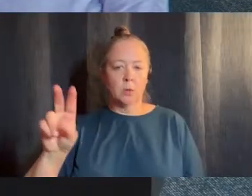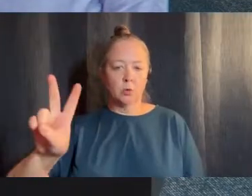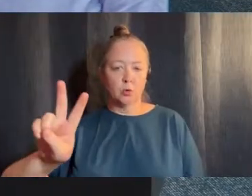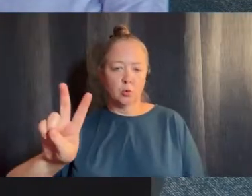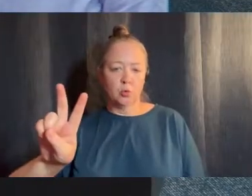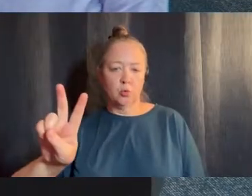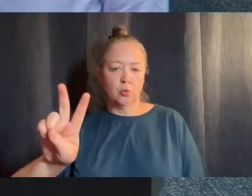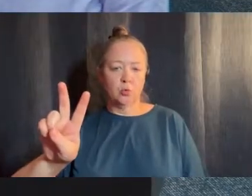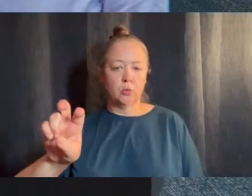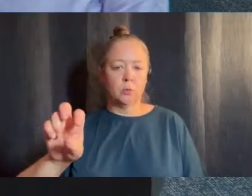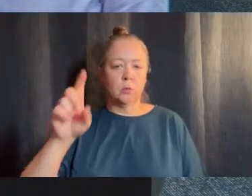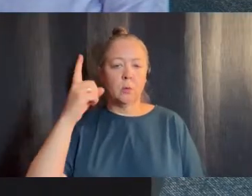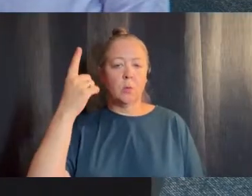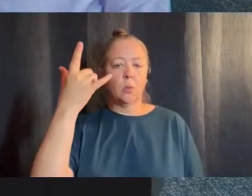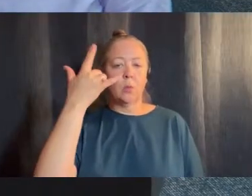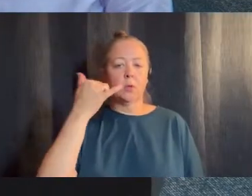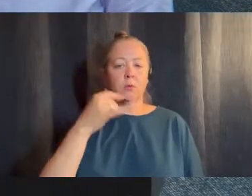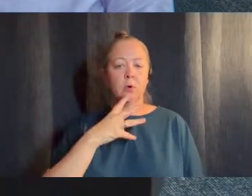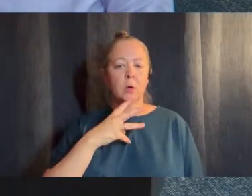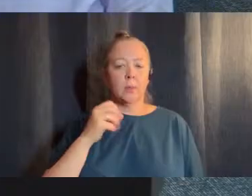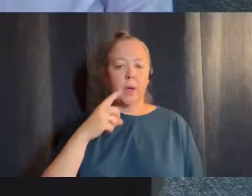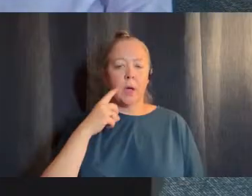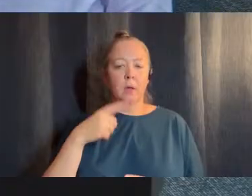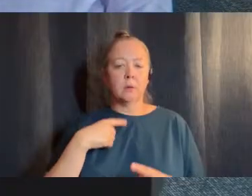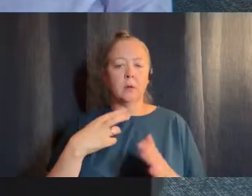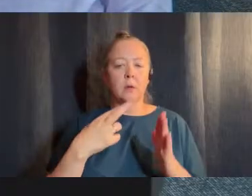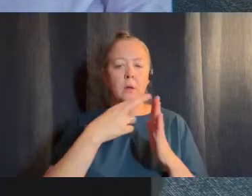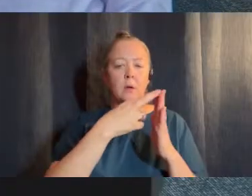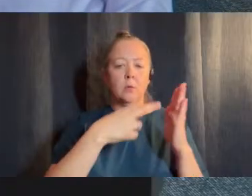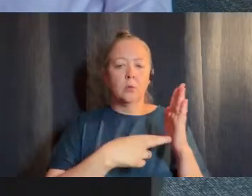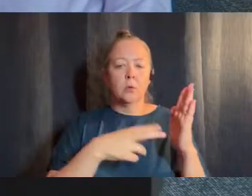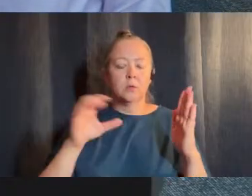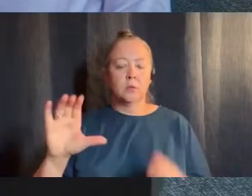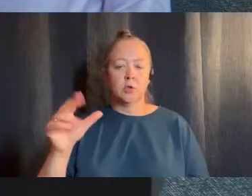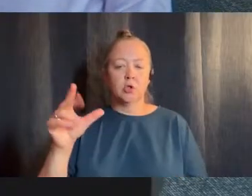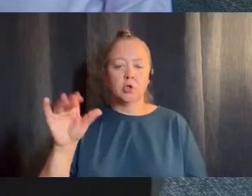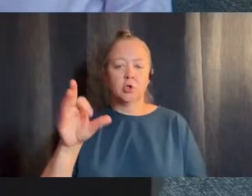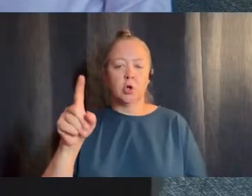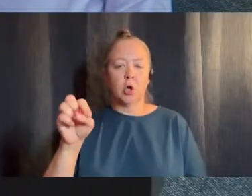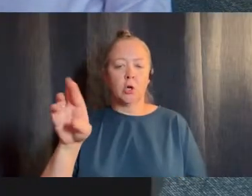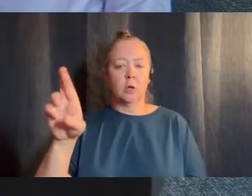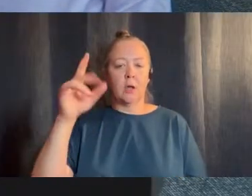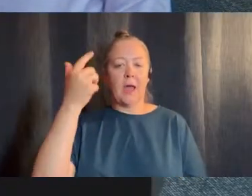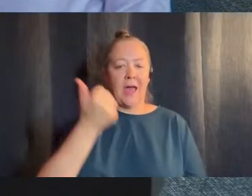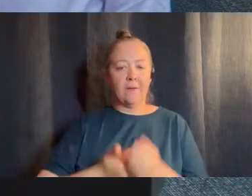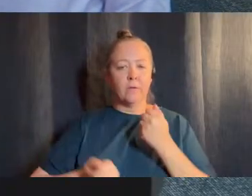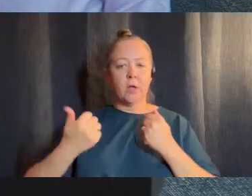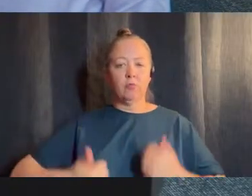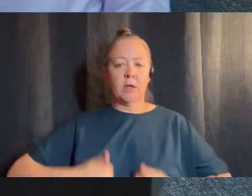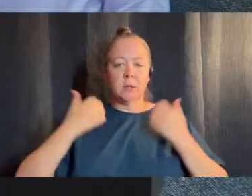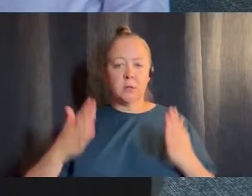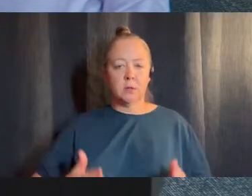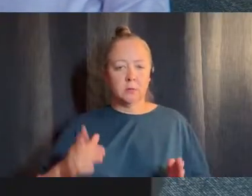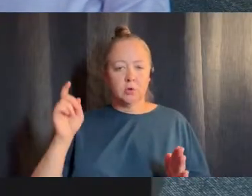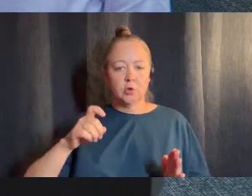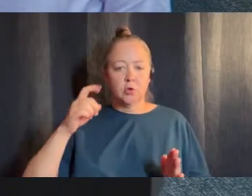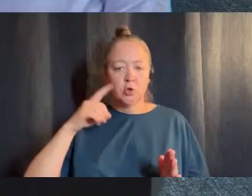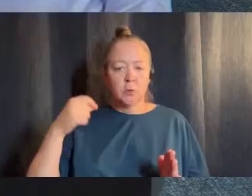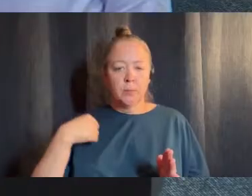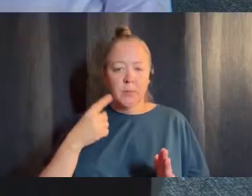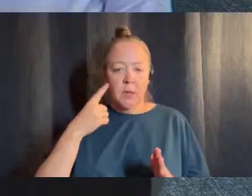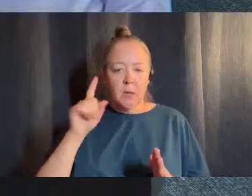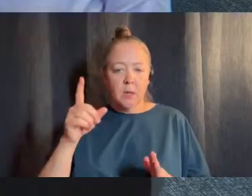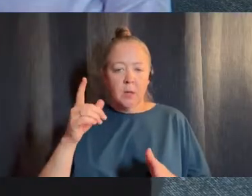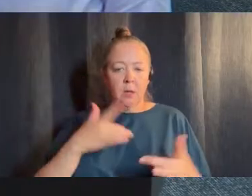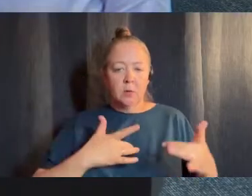every resident should be concerned about what happened on June 11th. When rules are ignored, applied selectively, or dismissed